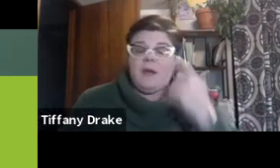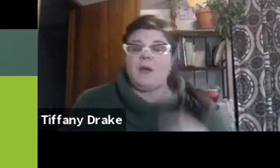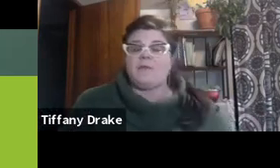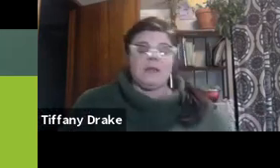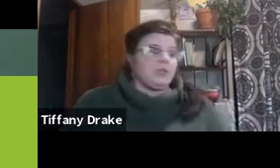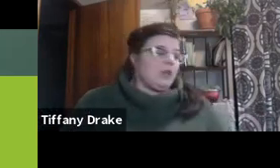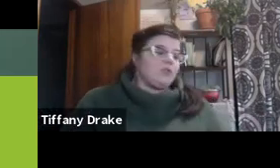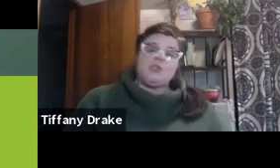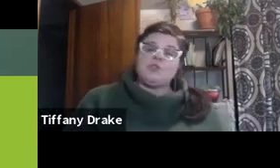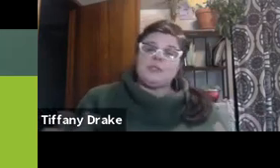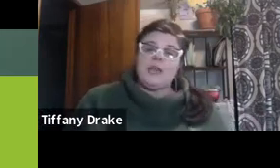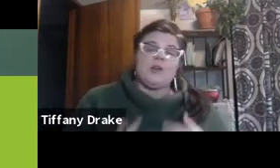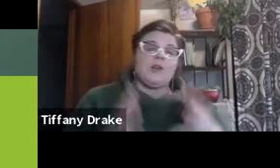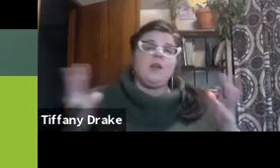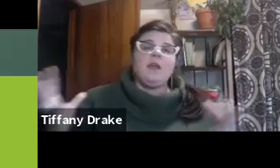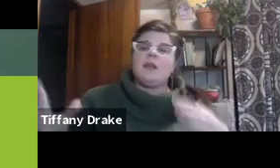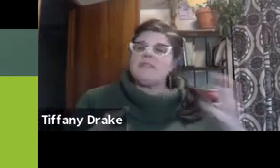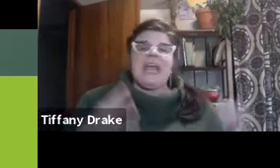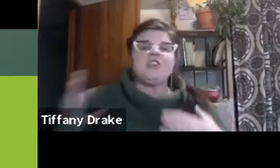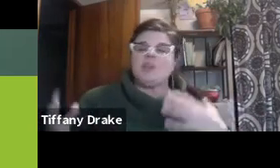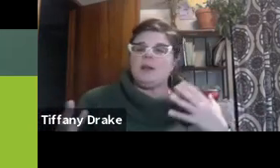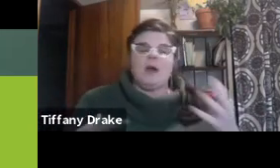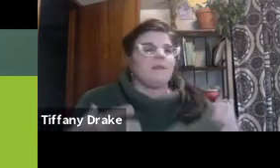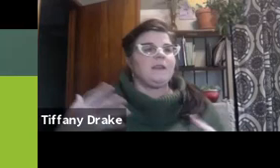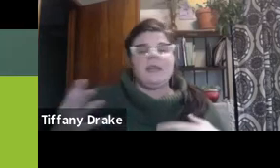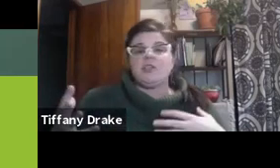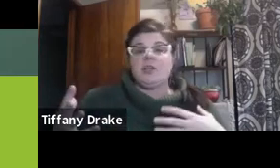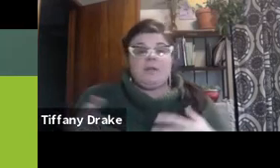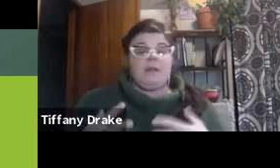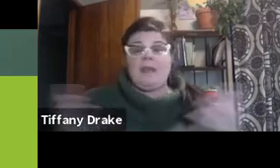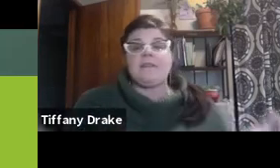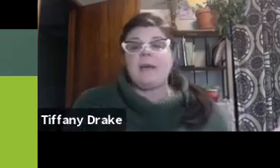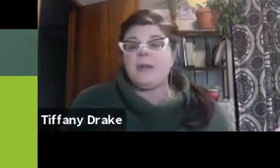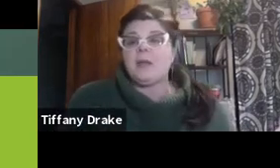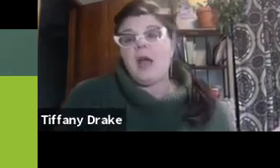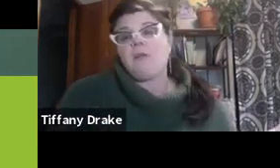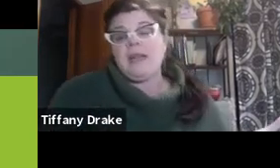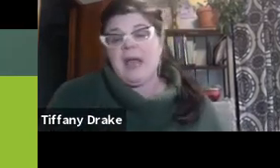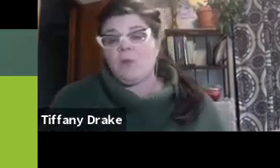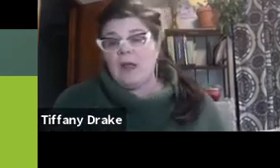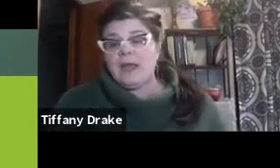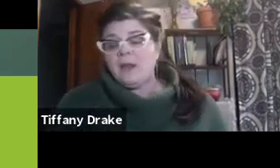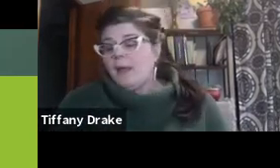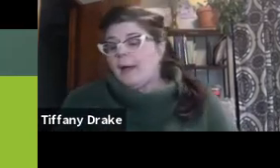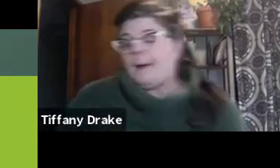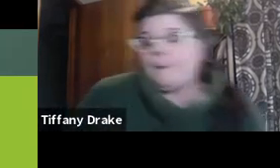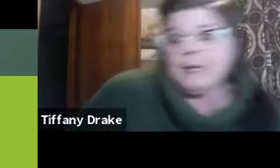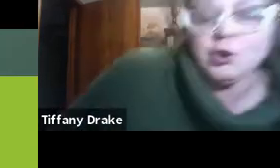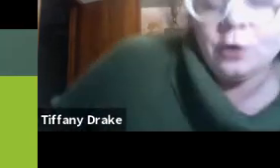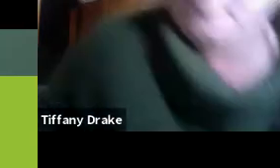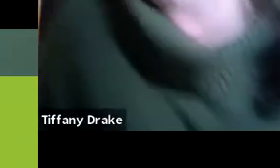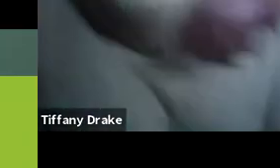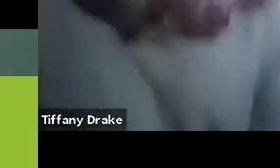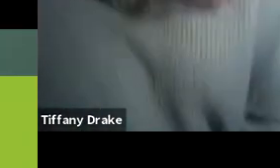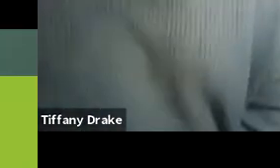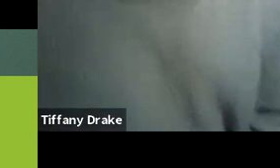violence conflict, you know, just your standard tension, constant tension. And then that's happening a lot right now, right? In